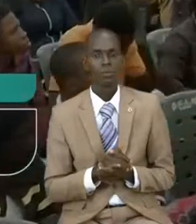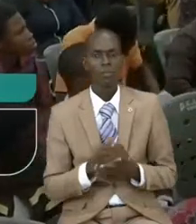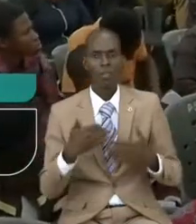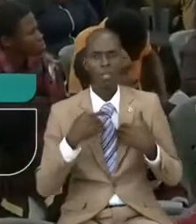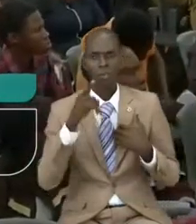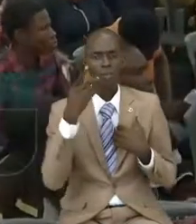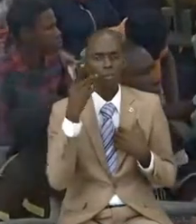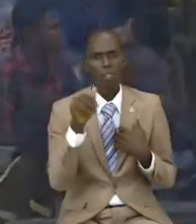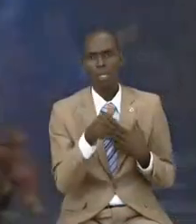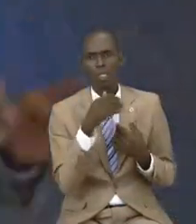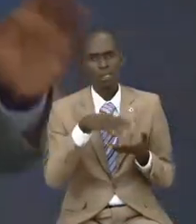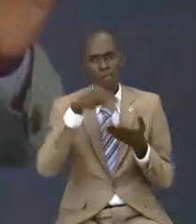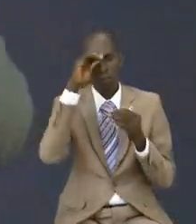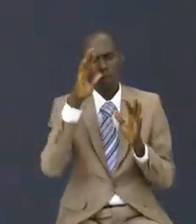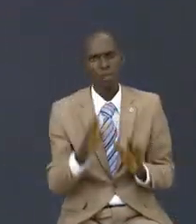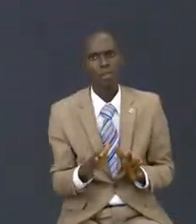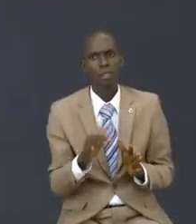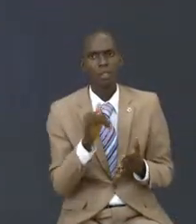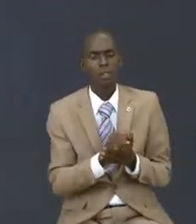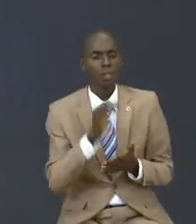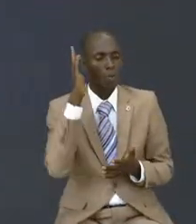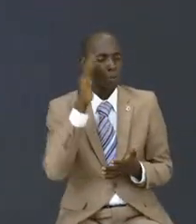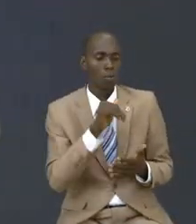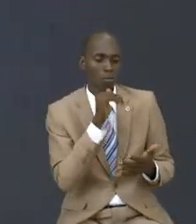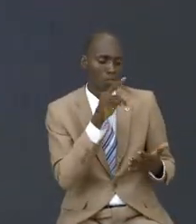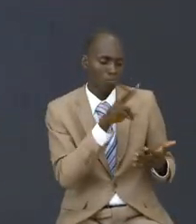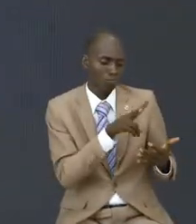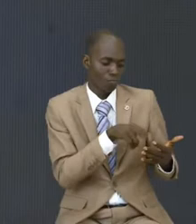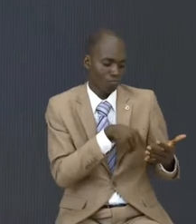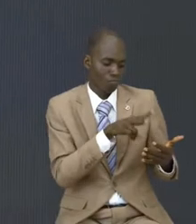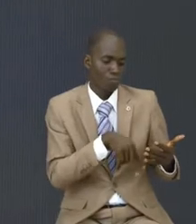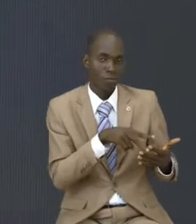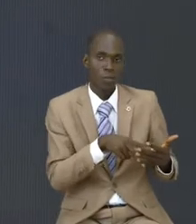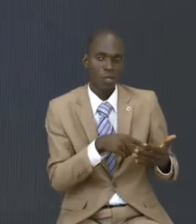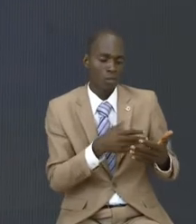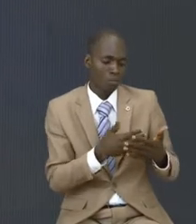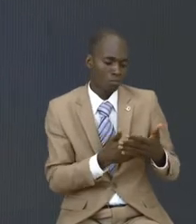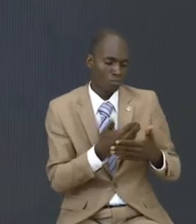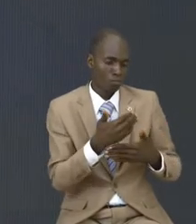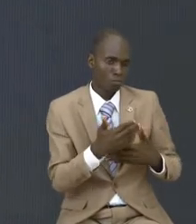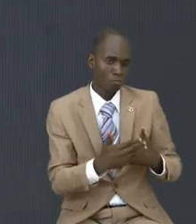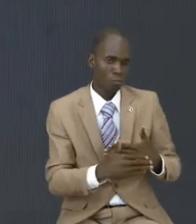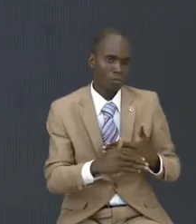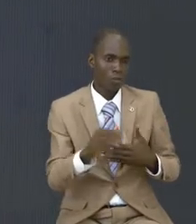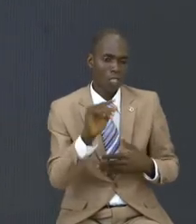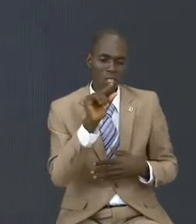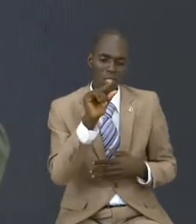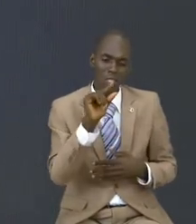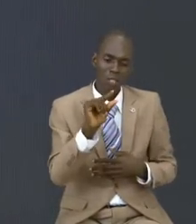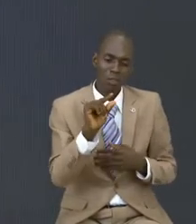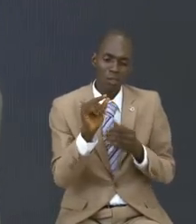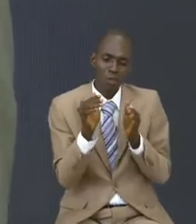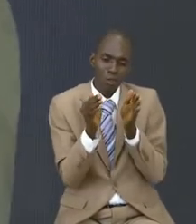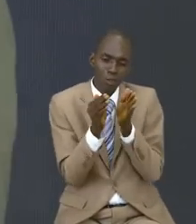students that will not read beyond the little narrow